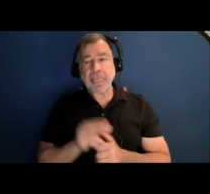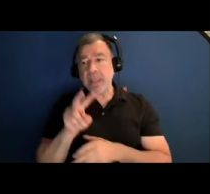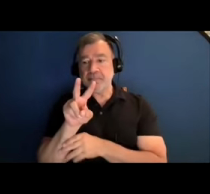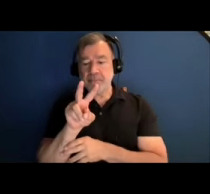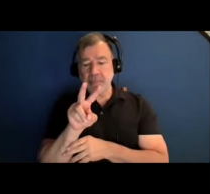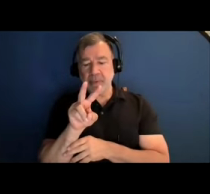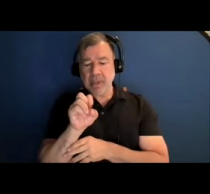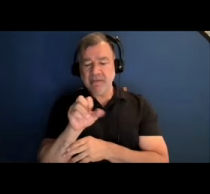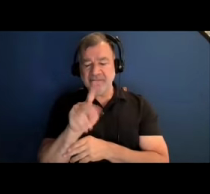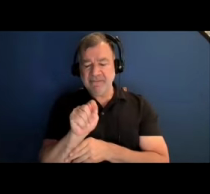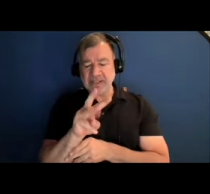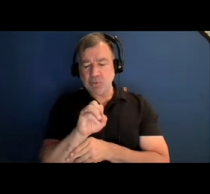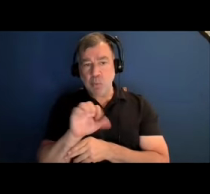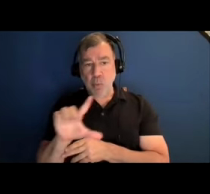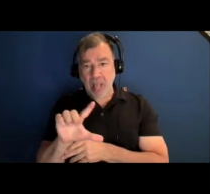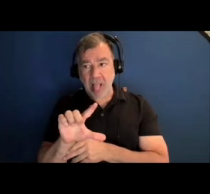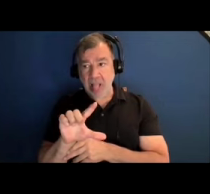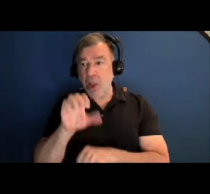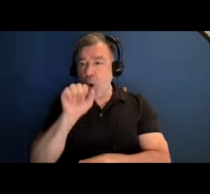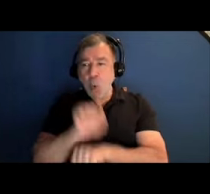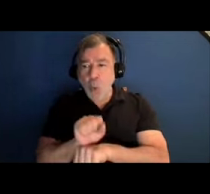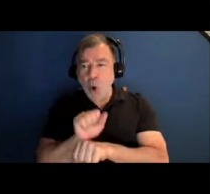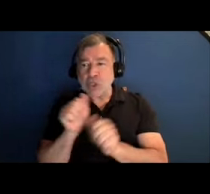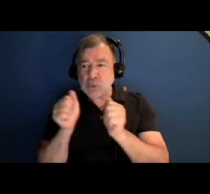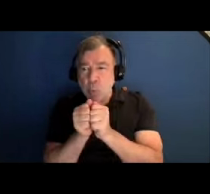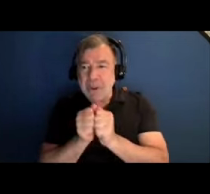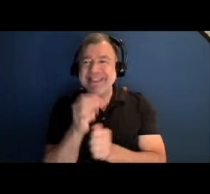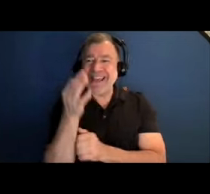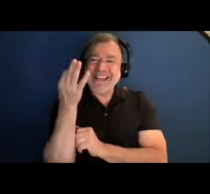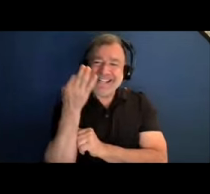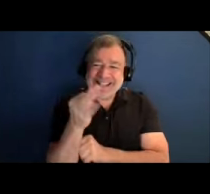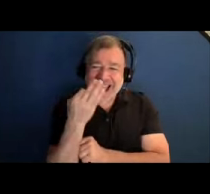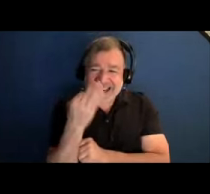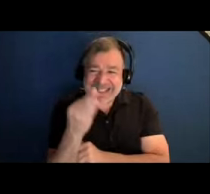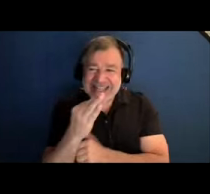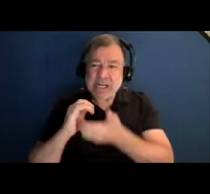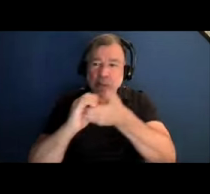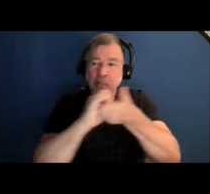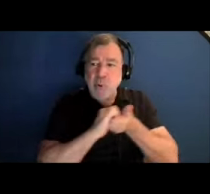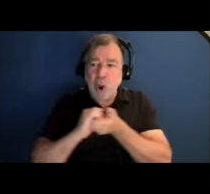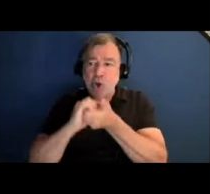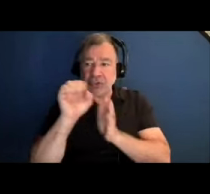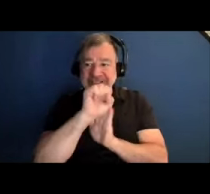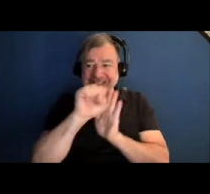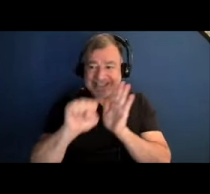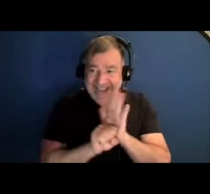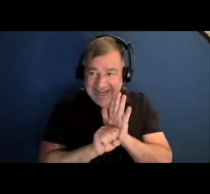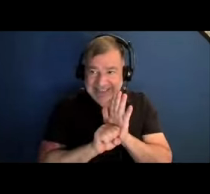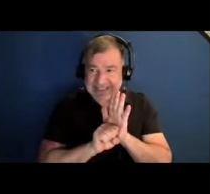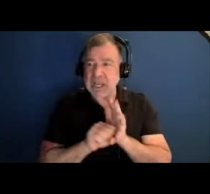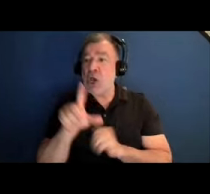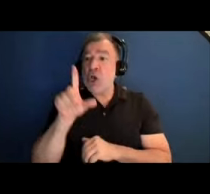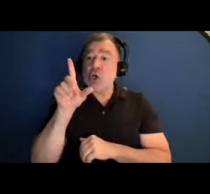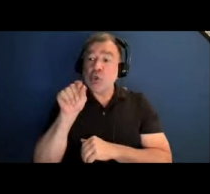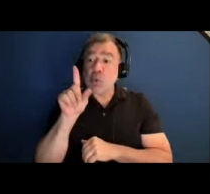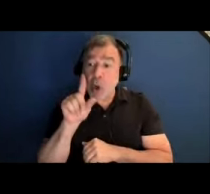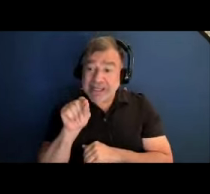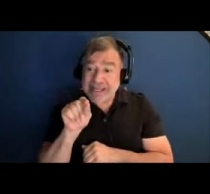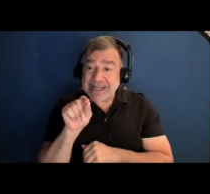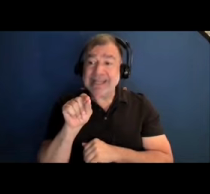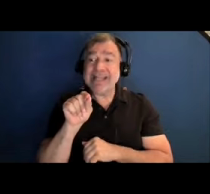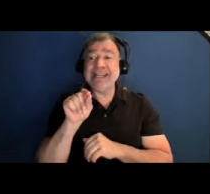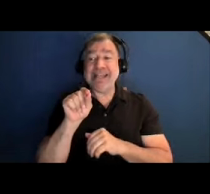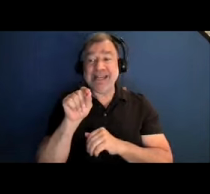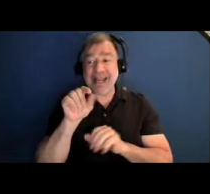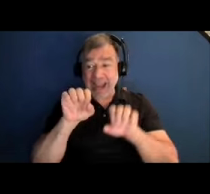Vestwell's honored to work with 19 different ABLE states, which equal 20 different ABLE programs. How does that math